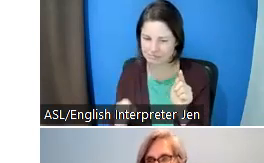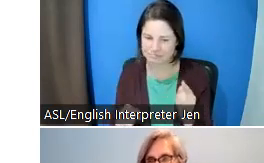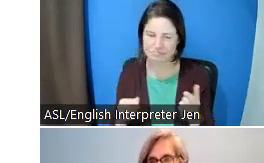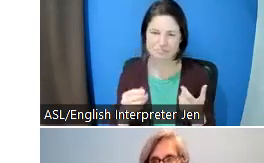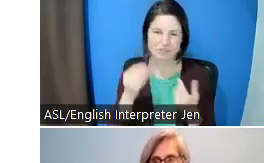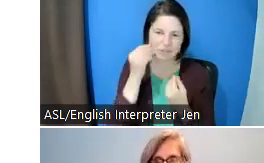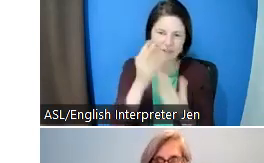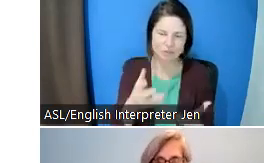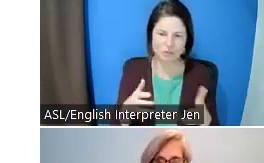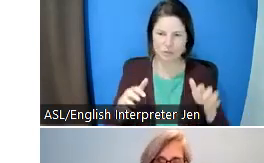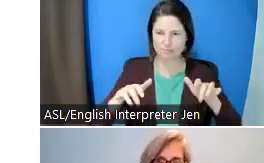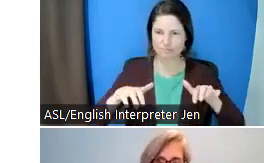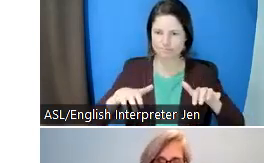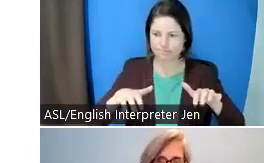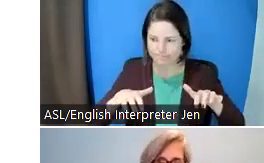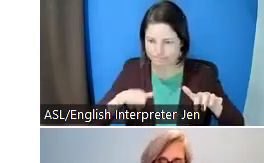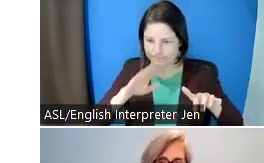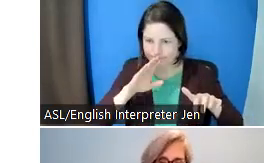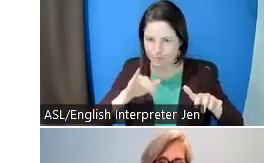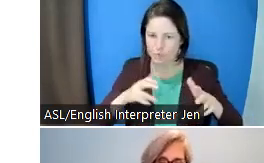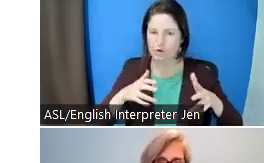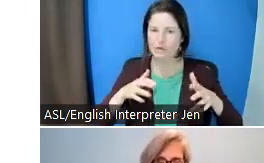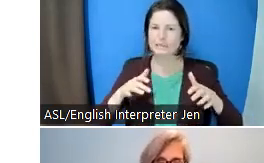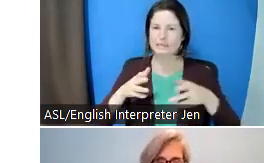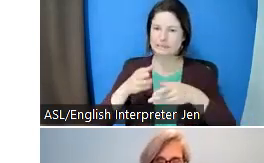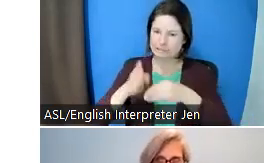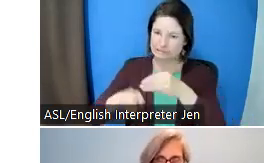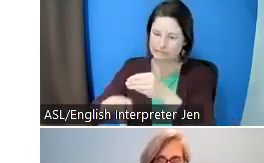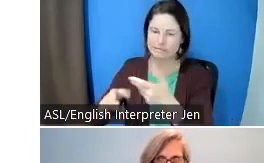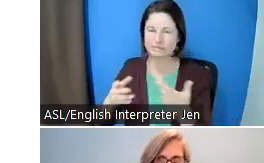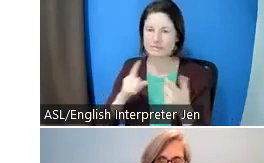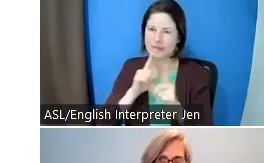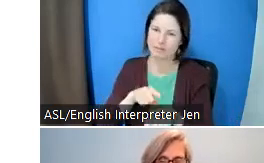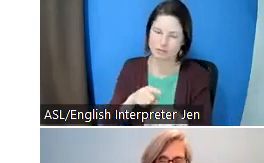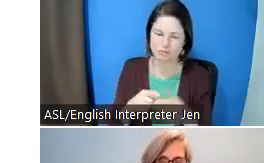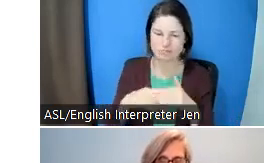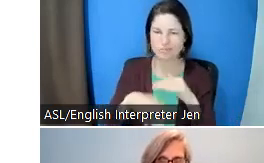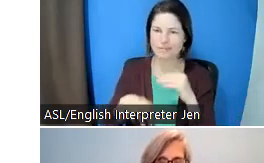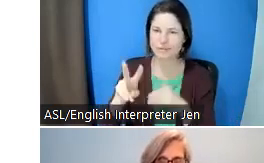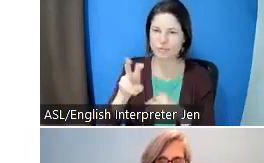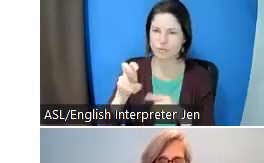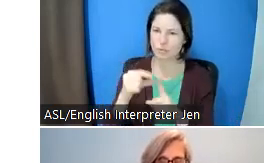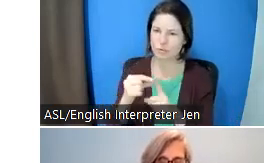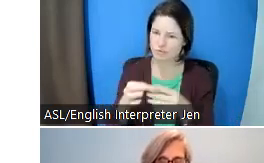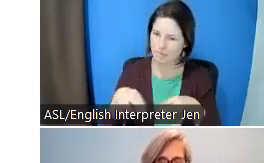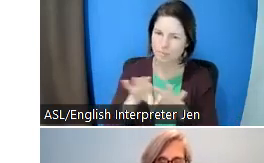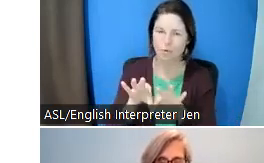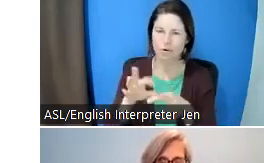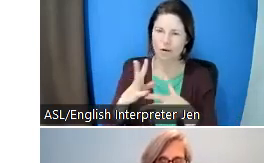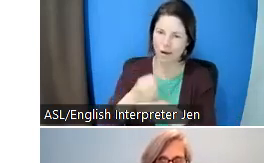framework to answer your questions. With only 200 words, it's very important that you be